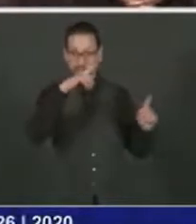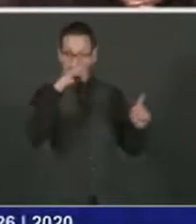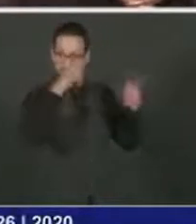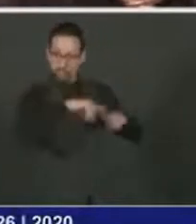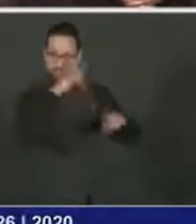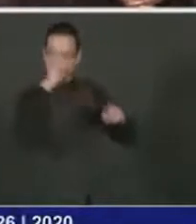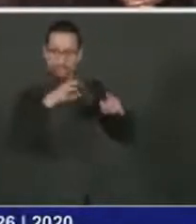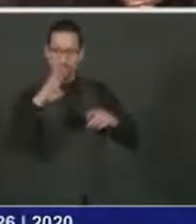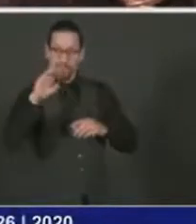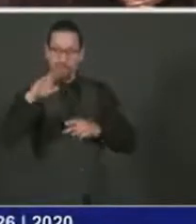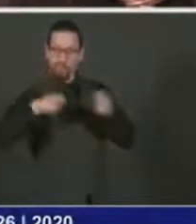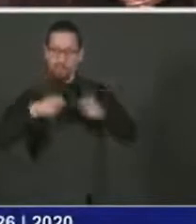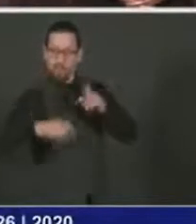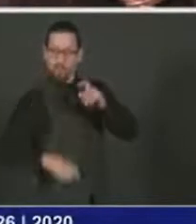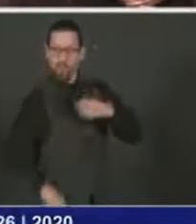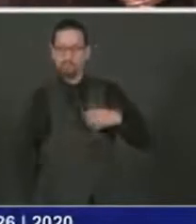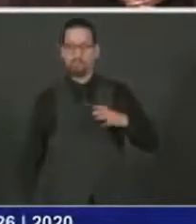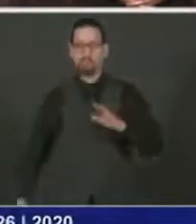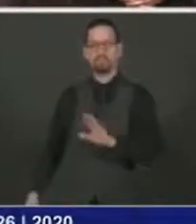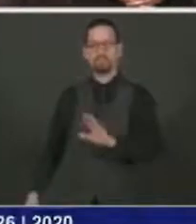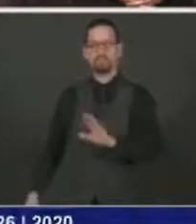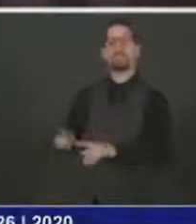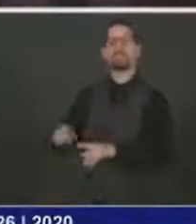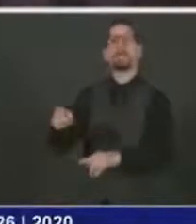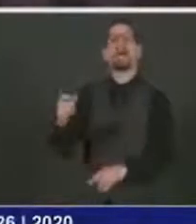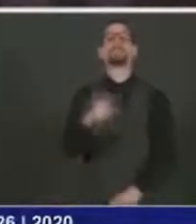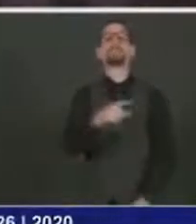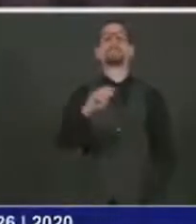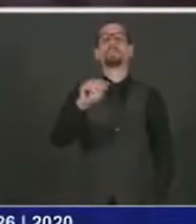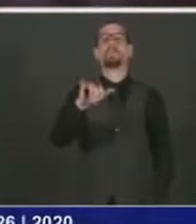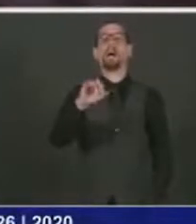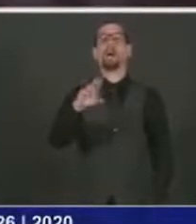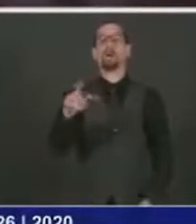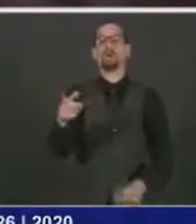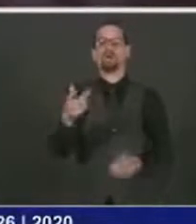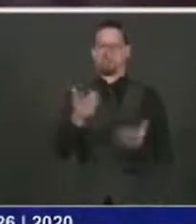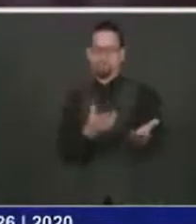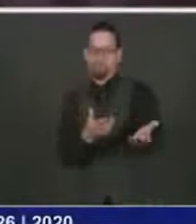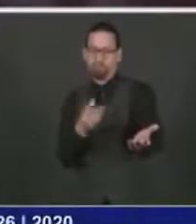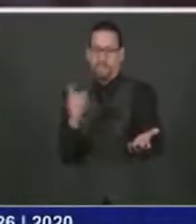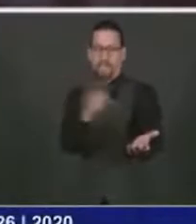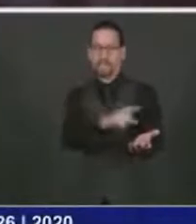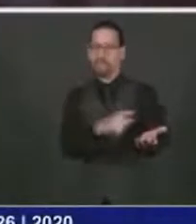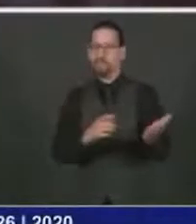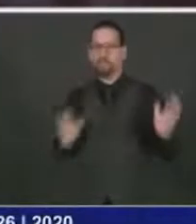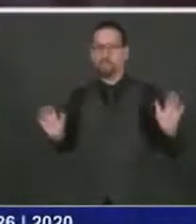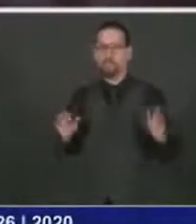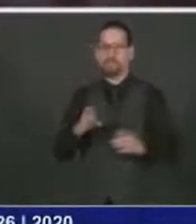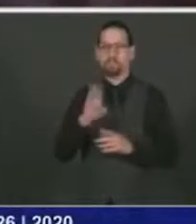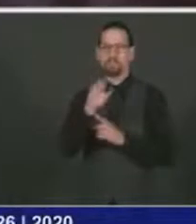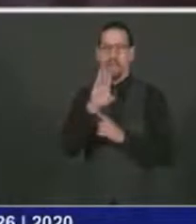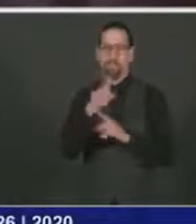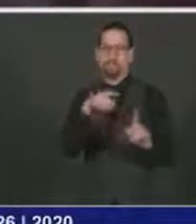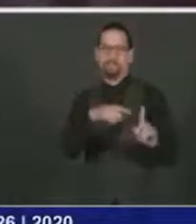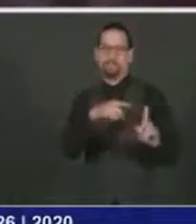I believe so. You should ask him. But I believe the calculation was, at this